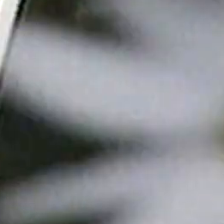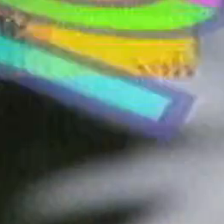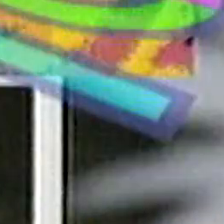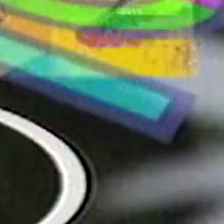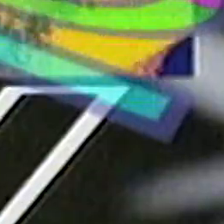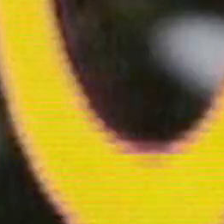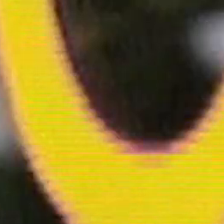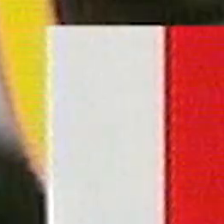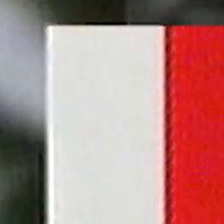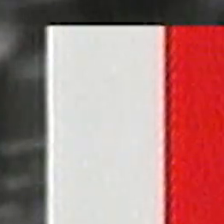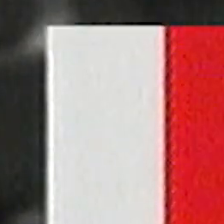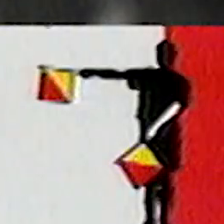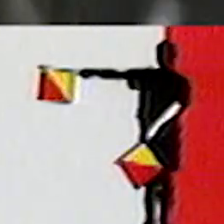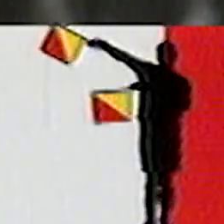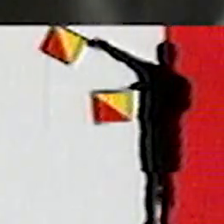How?